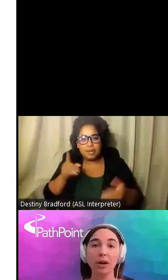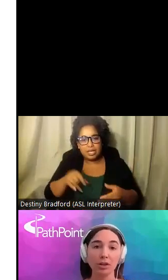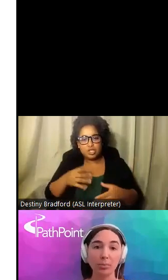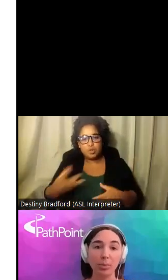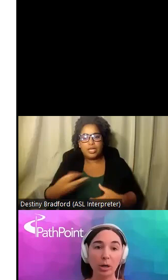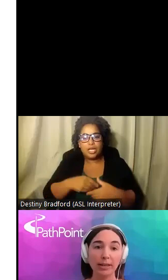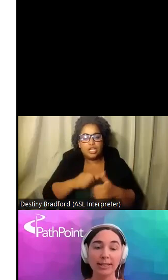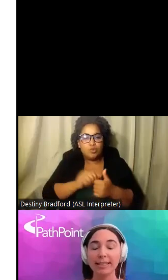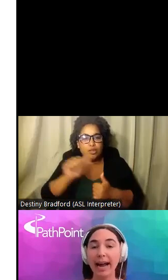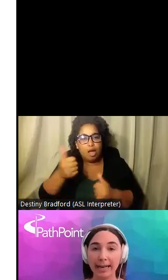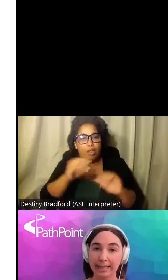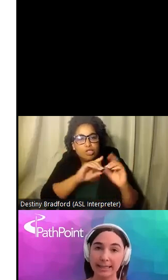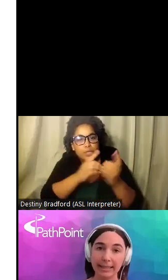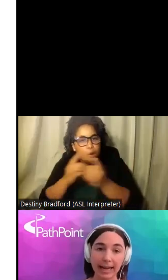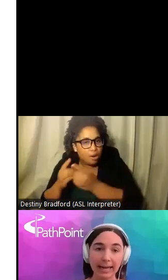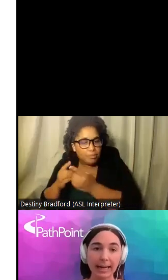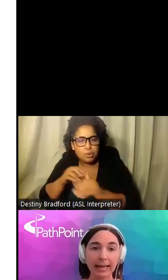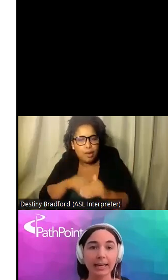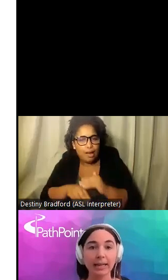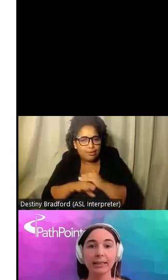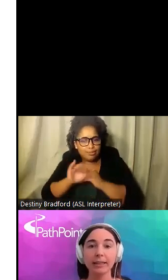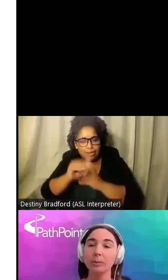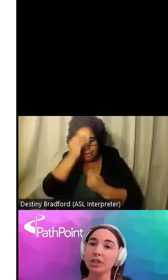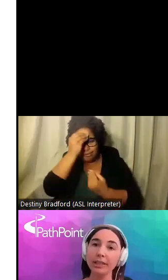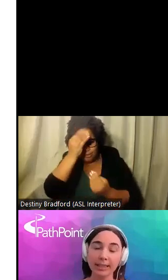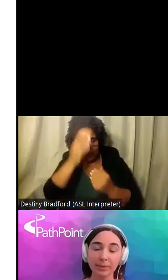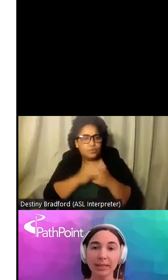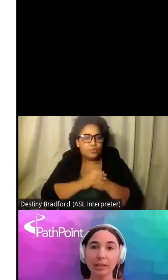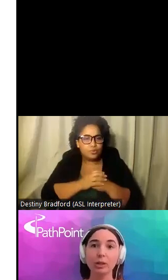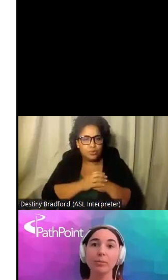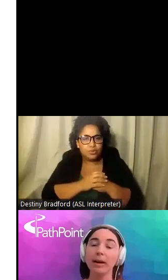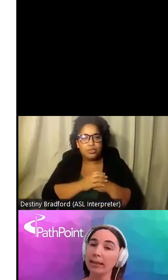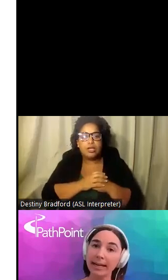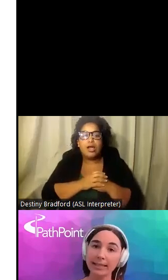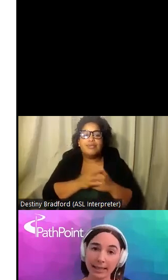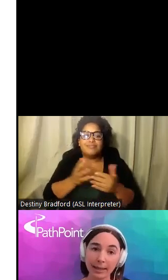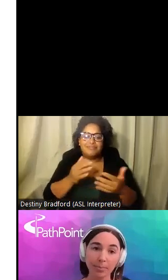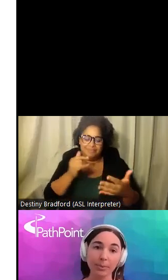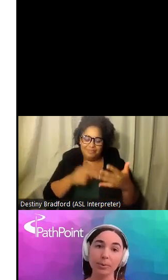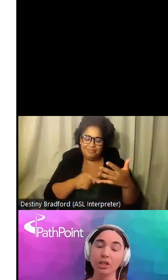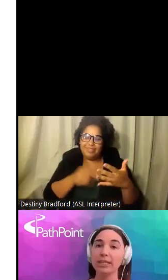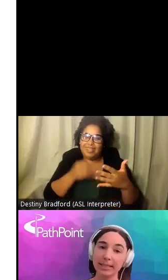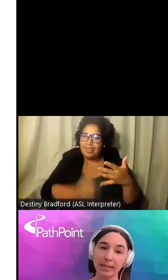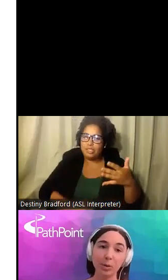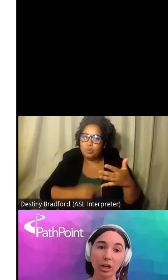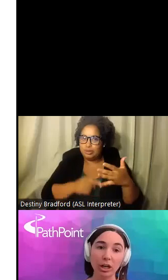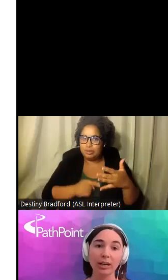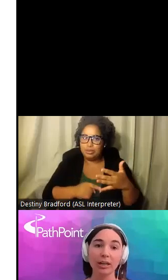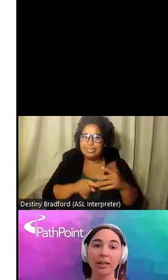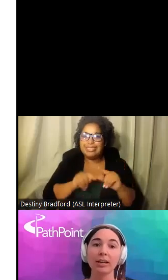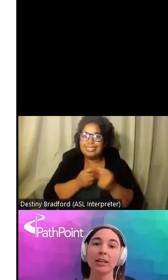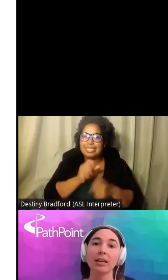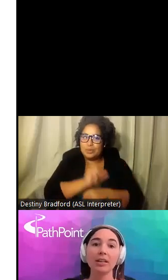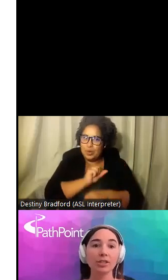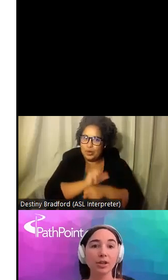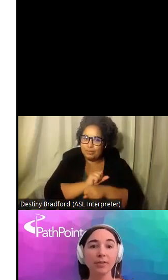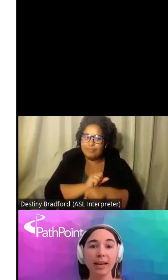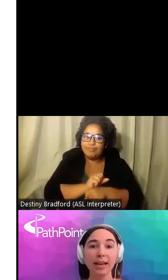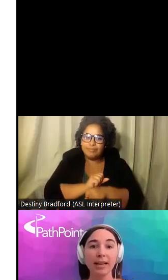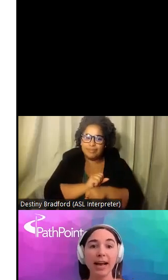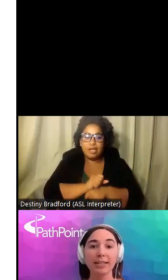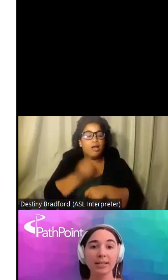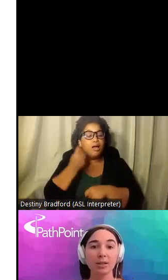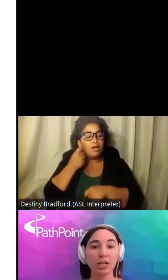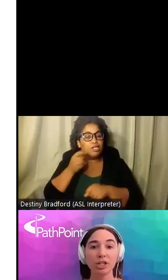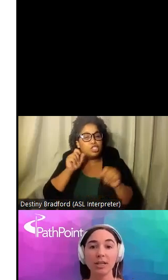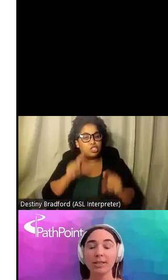with other departments to access the data, which leads me to my last tip, which is teamwork. The